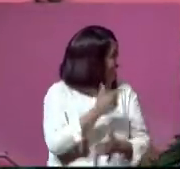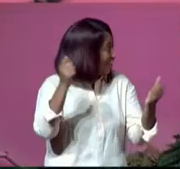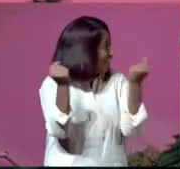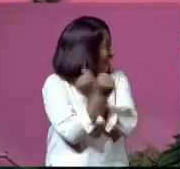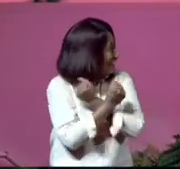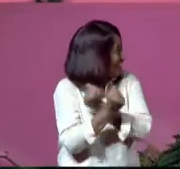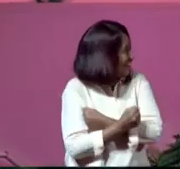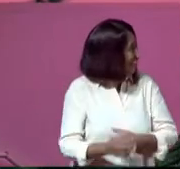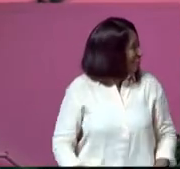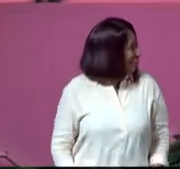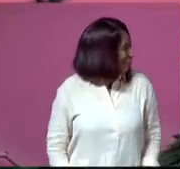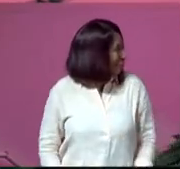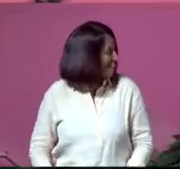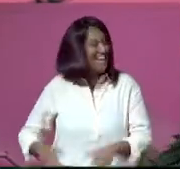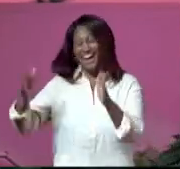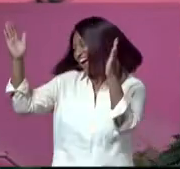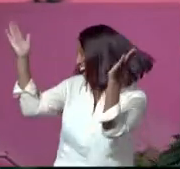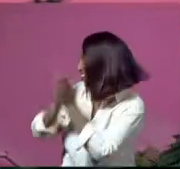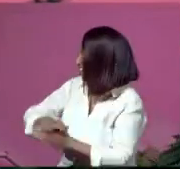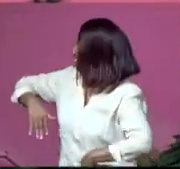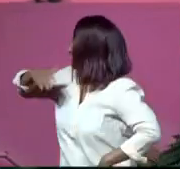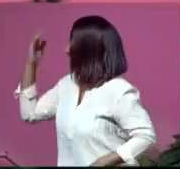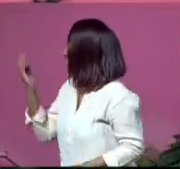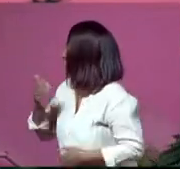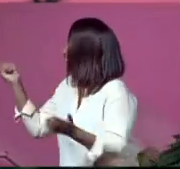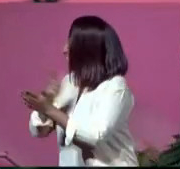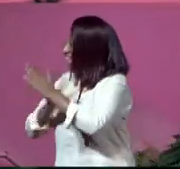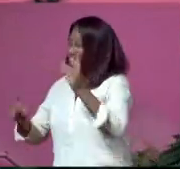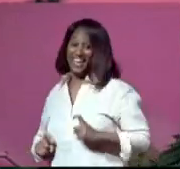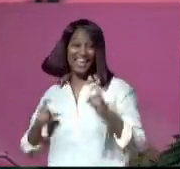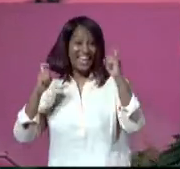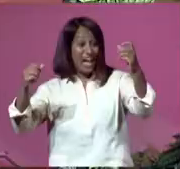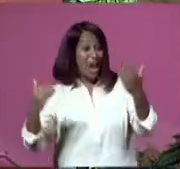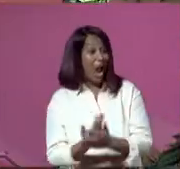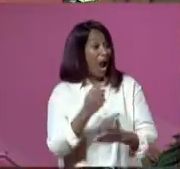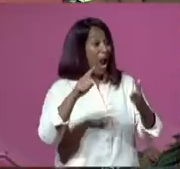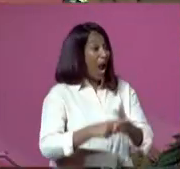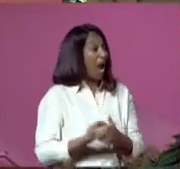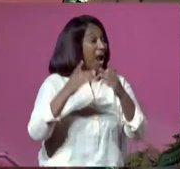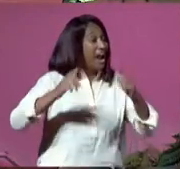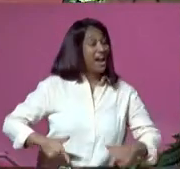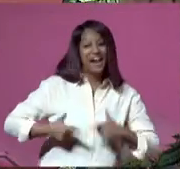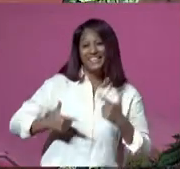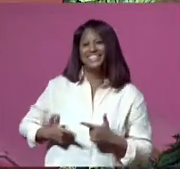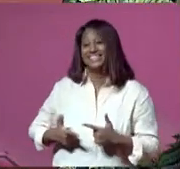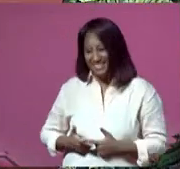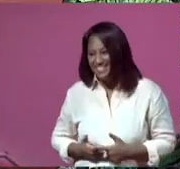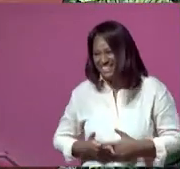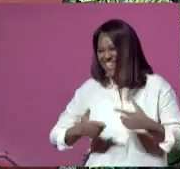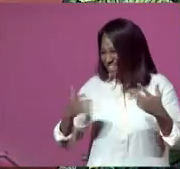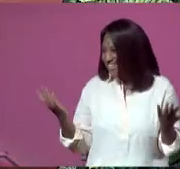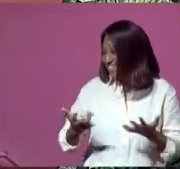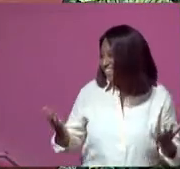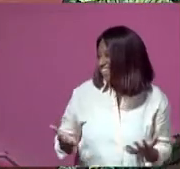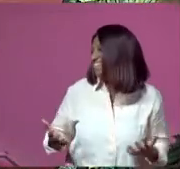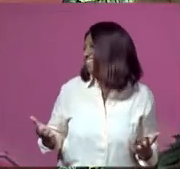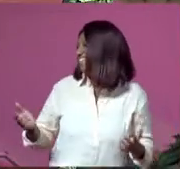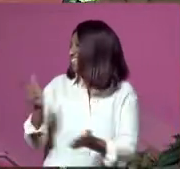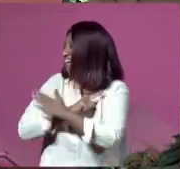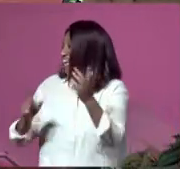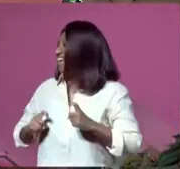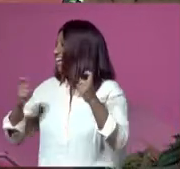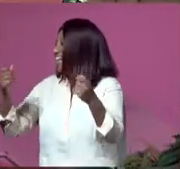love, won't the Lord give you a new start? Won't the Lord give give you